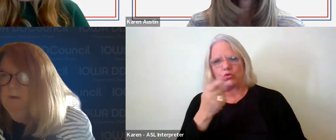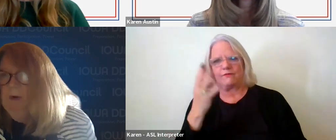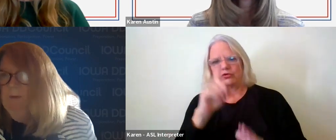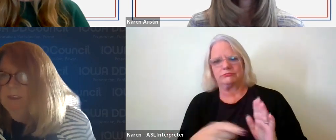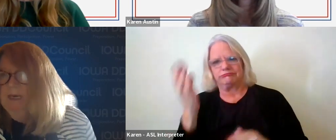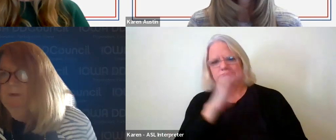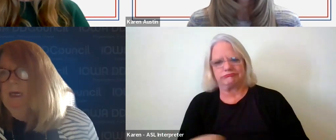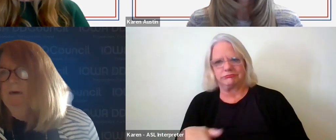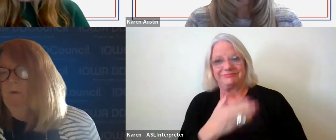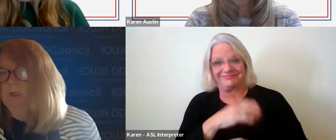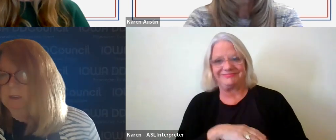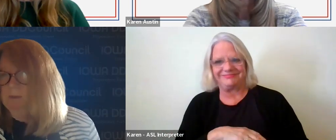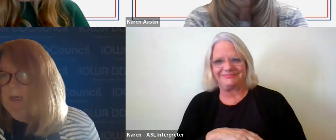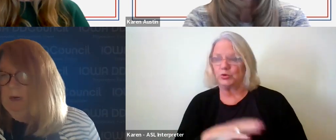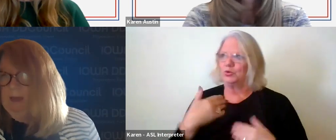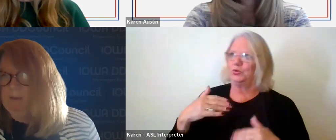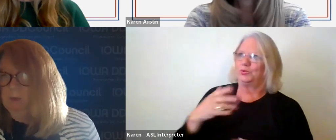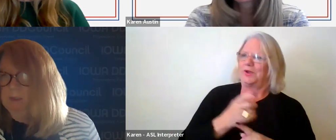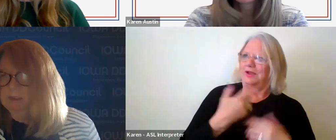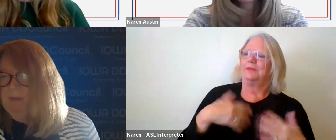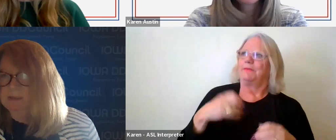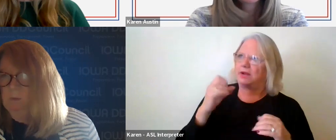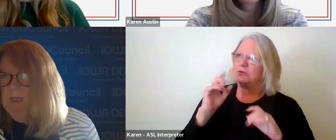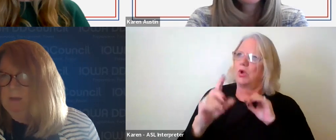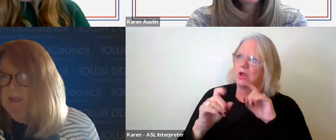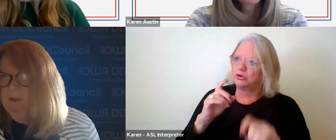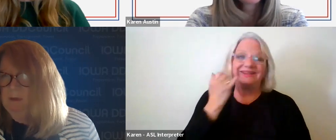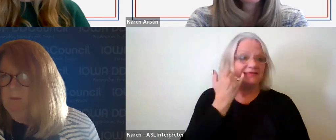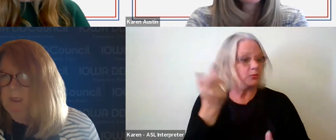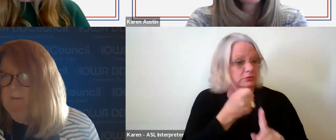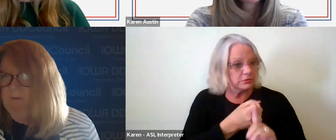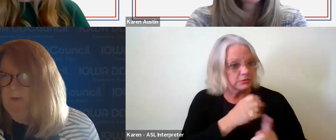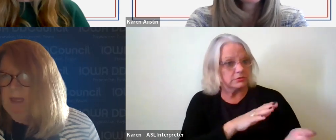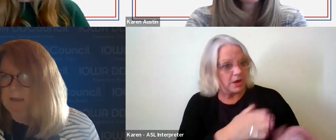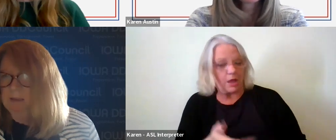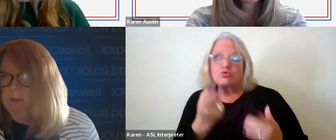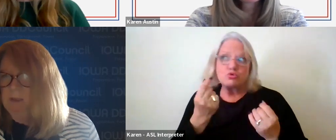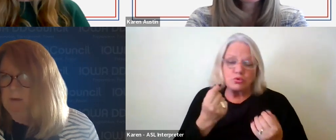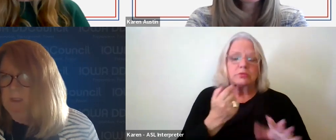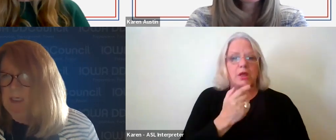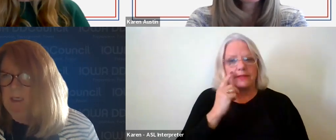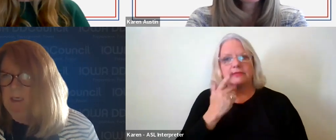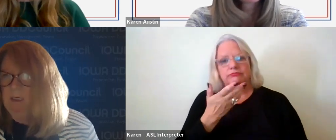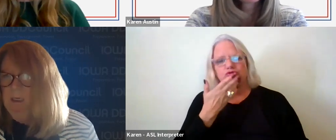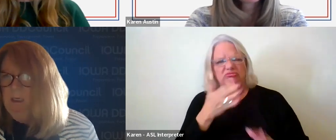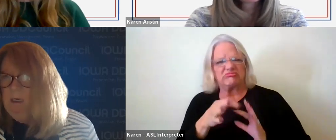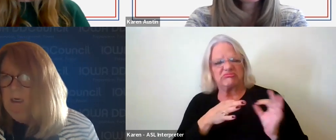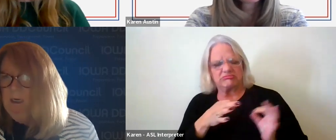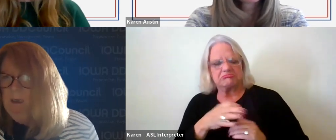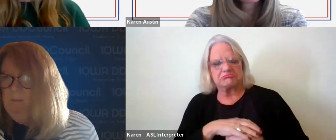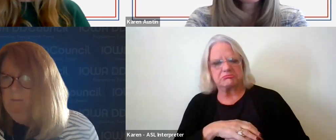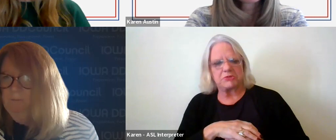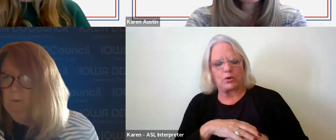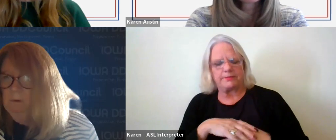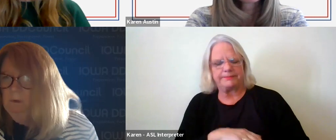Okay, you're right. We did have a lot of questions about what happens when somebody passes away, but I think we covered that to the ability that we can.